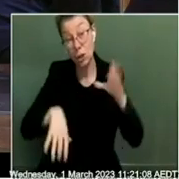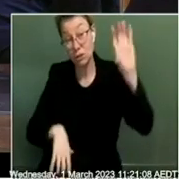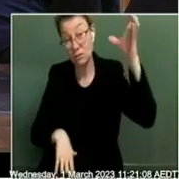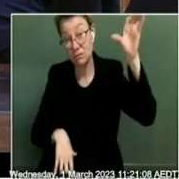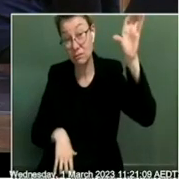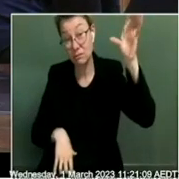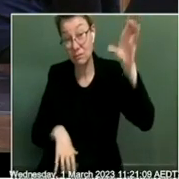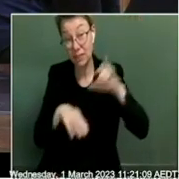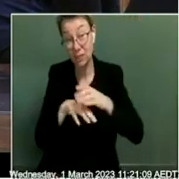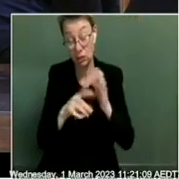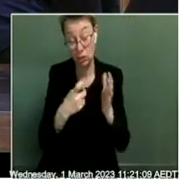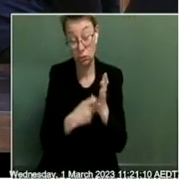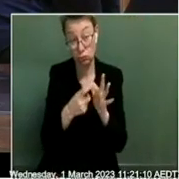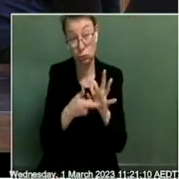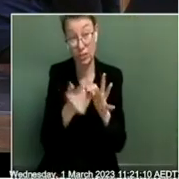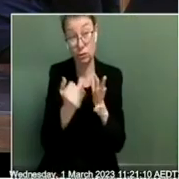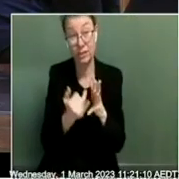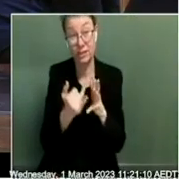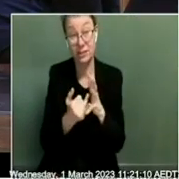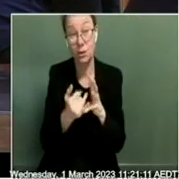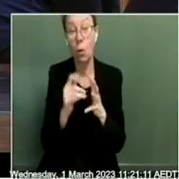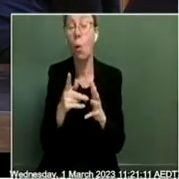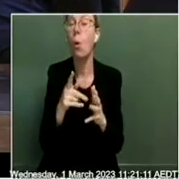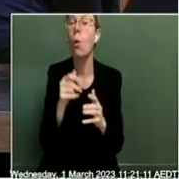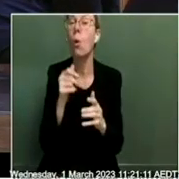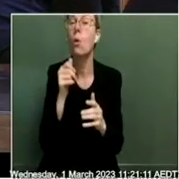abused, because that came out first, before.